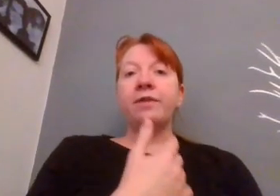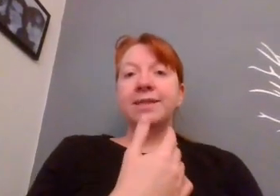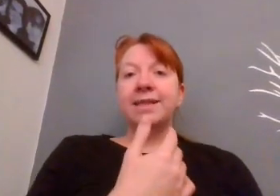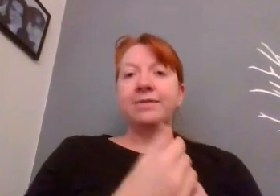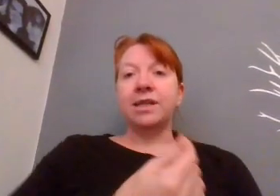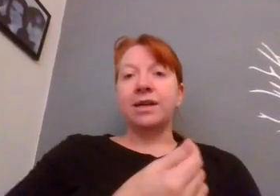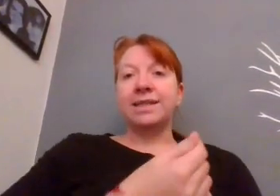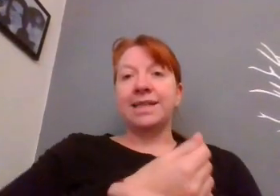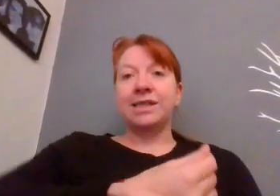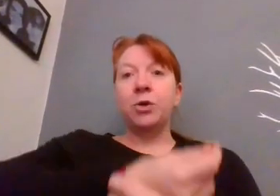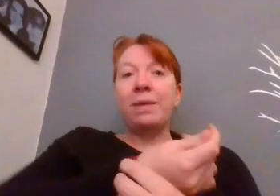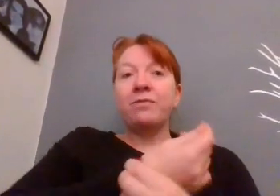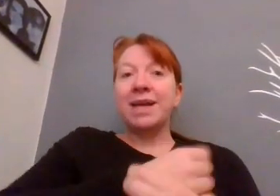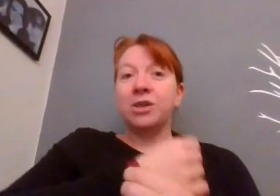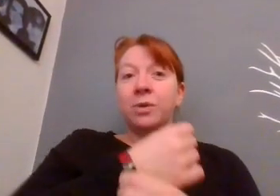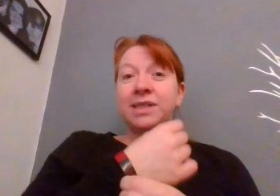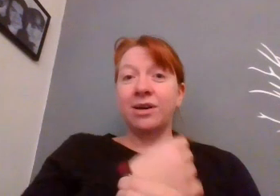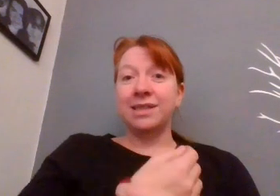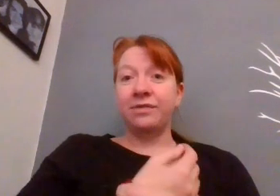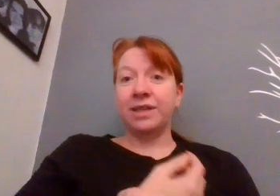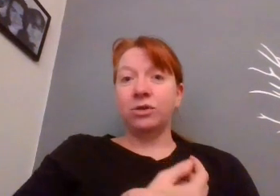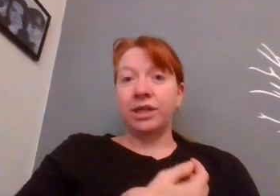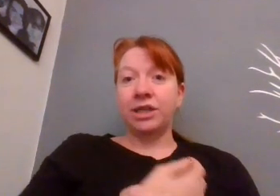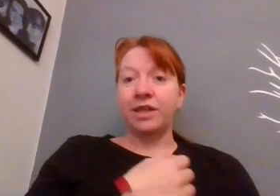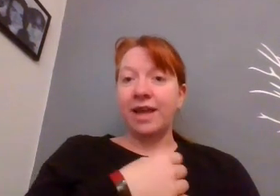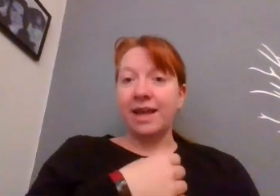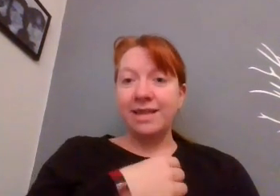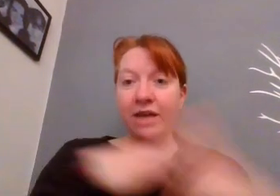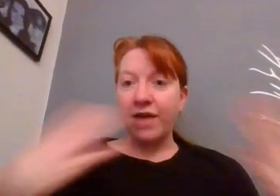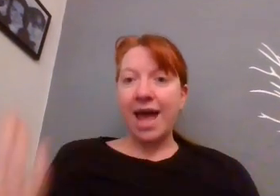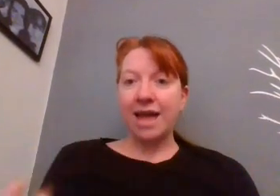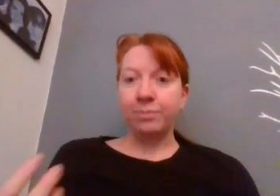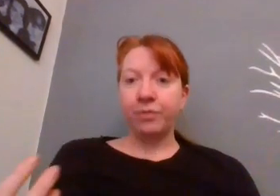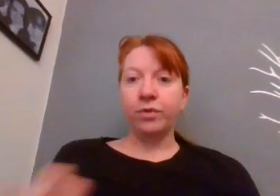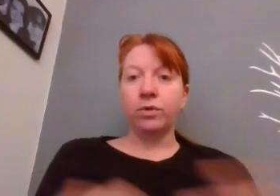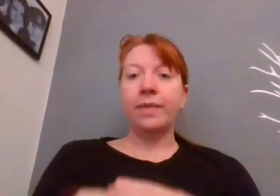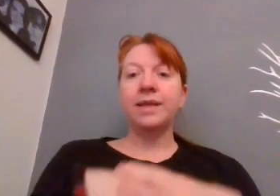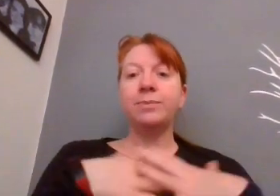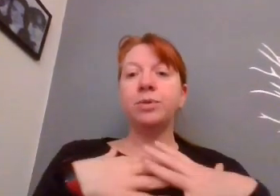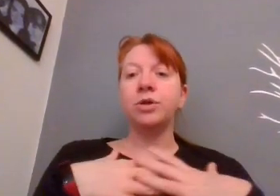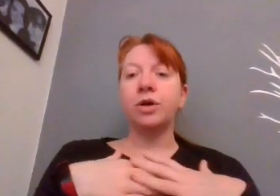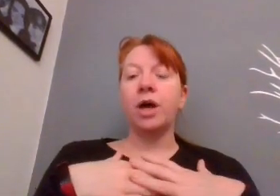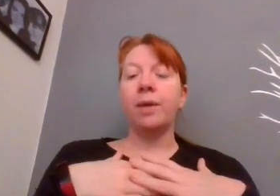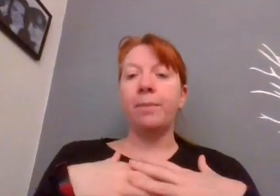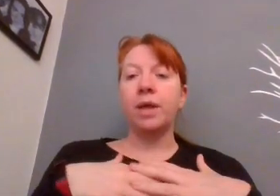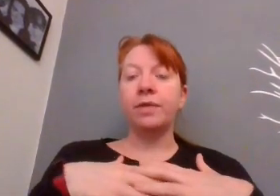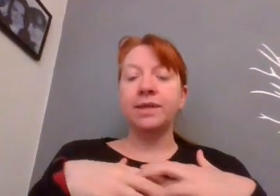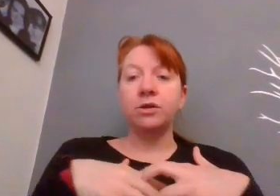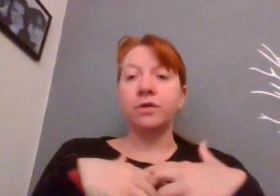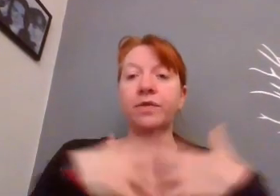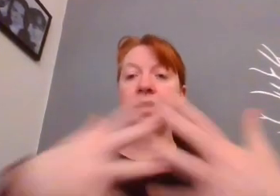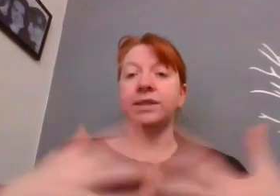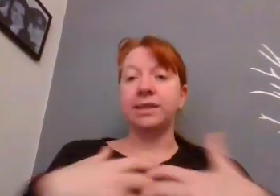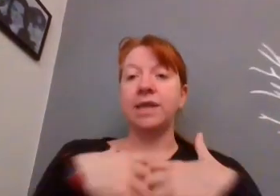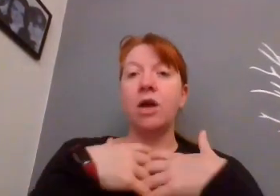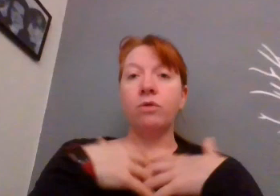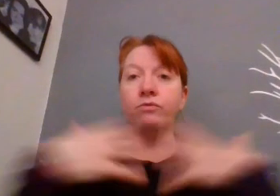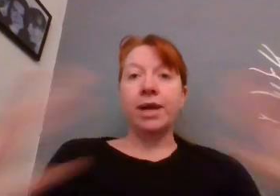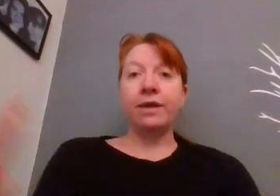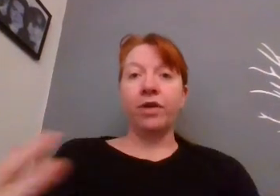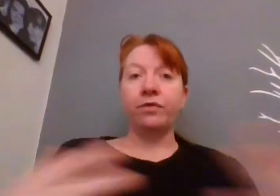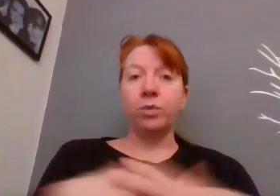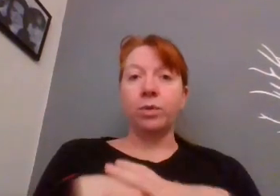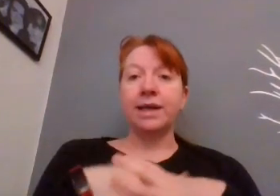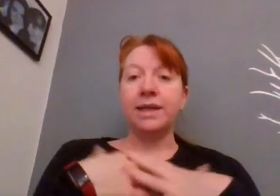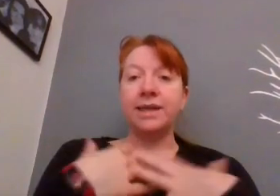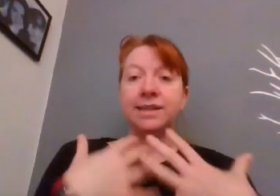So the theories gave scientists new mathematical and scientific knowledge that they had never had before, and this took advances